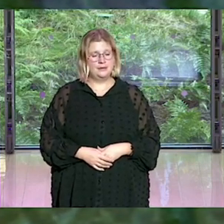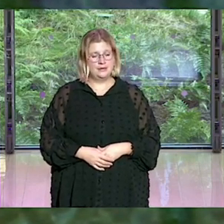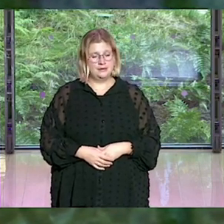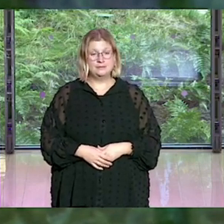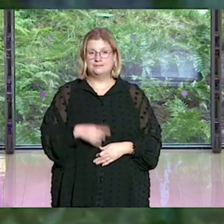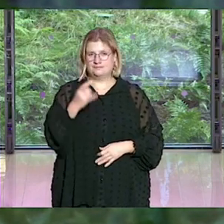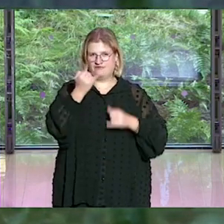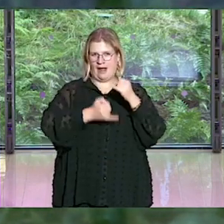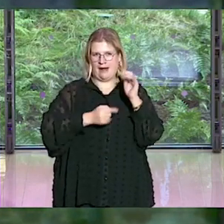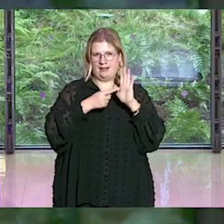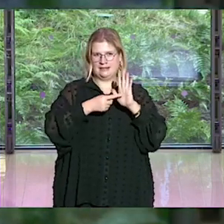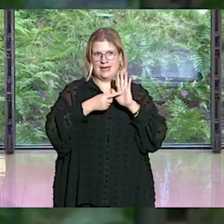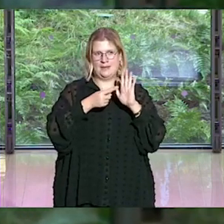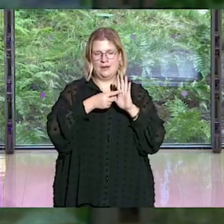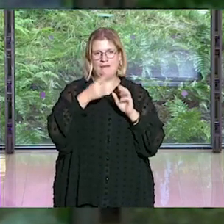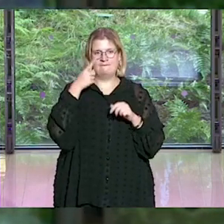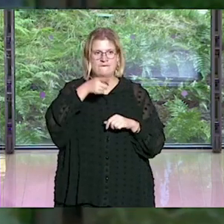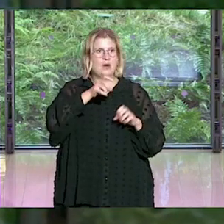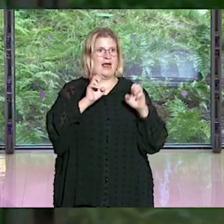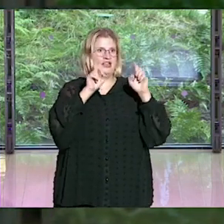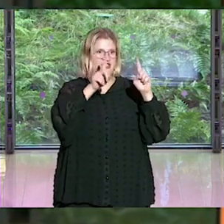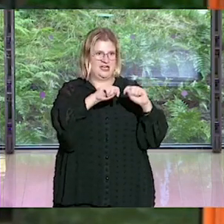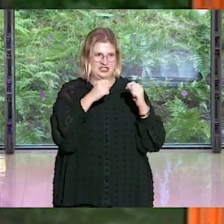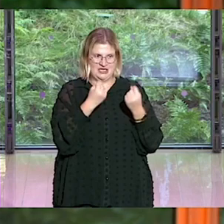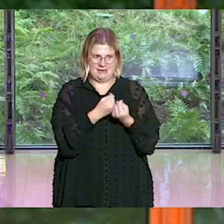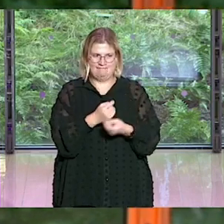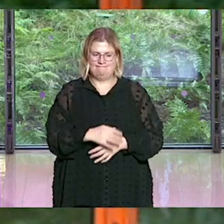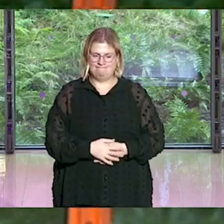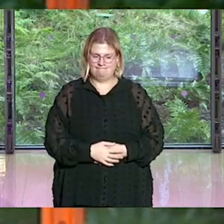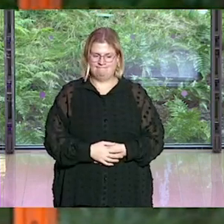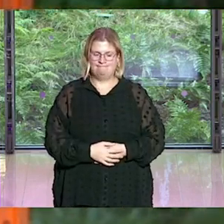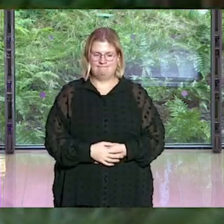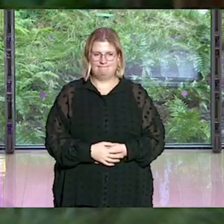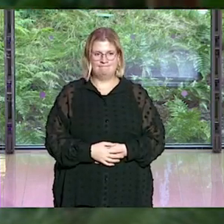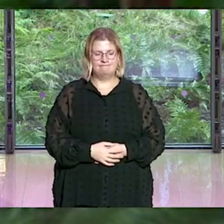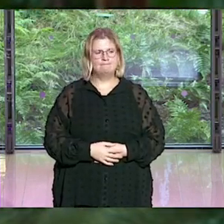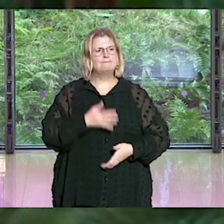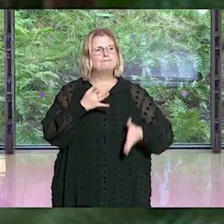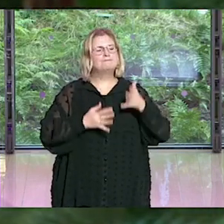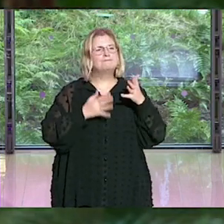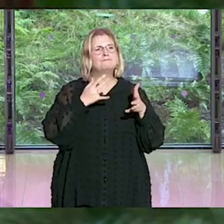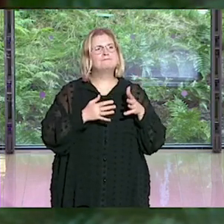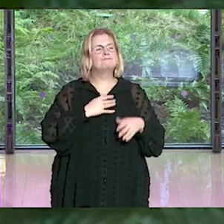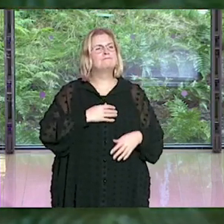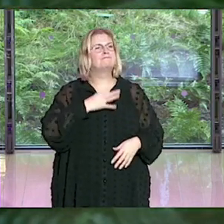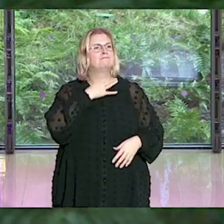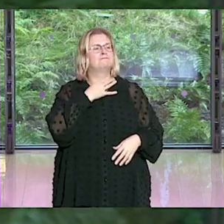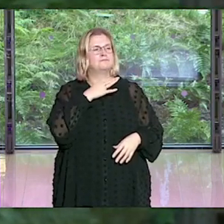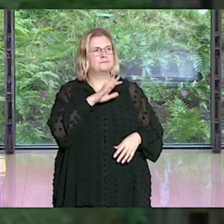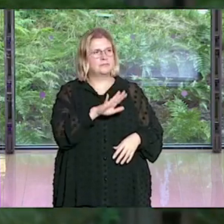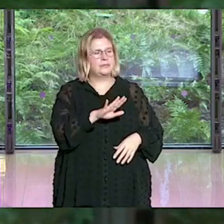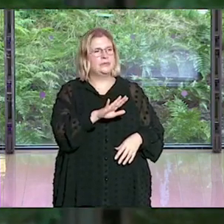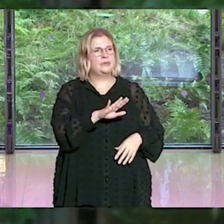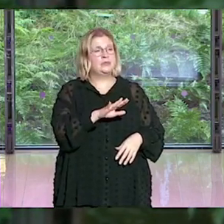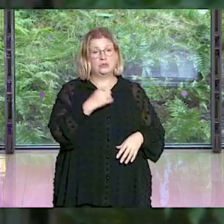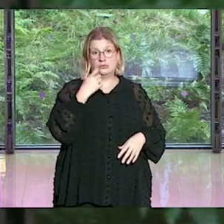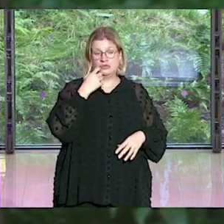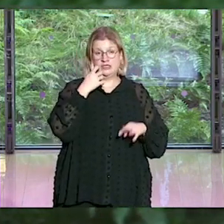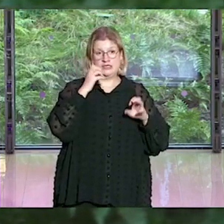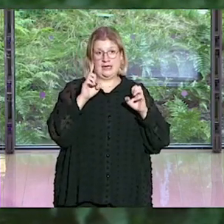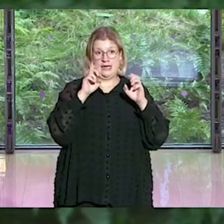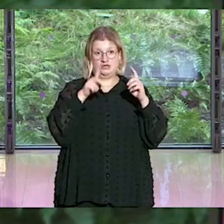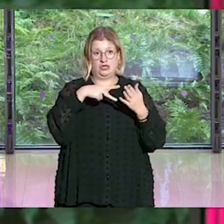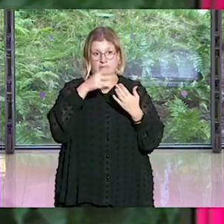One final example geared towards our education teams. You might be interested if recent